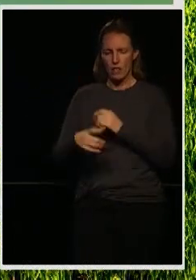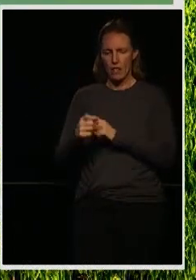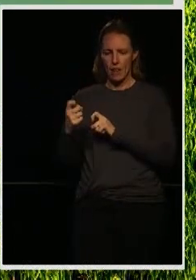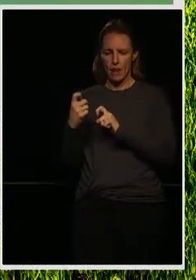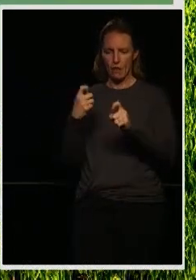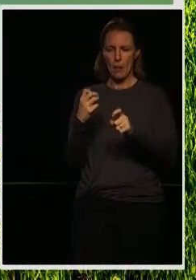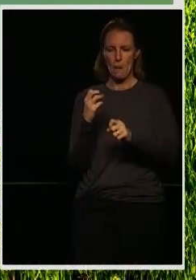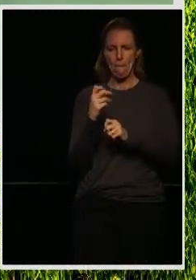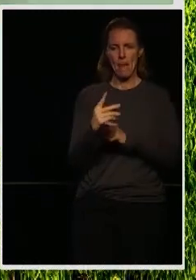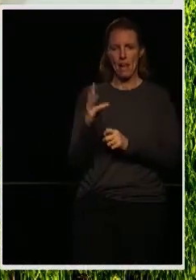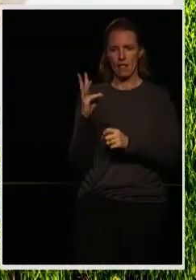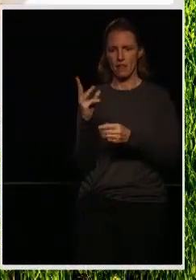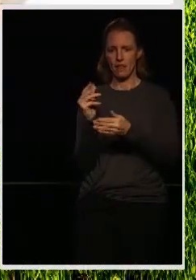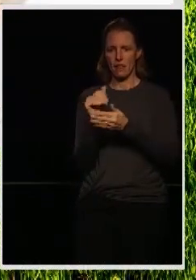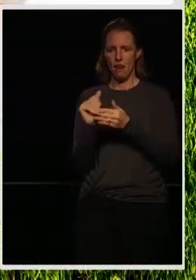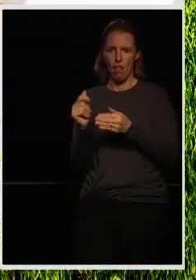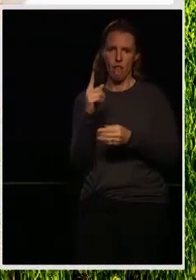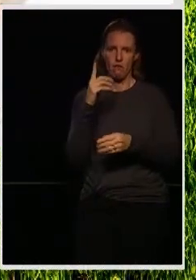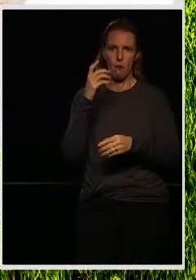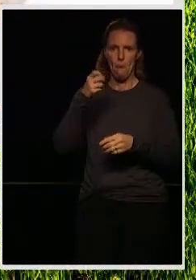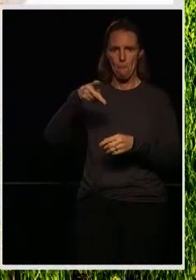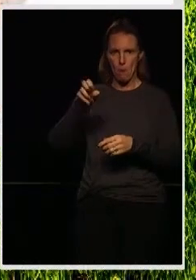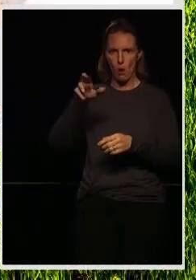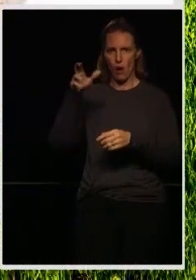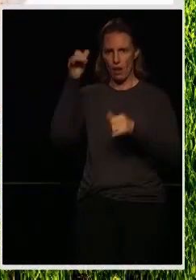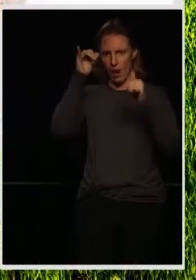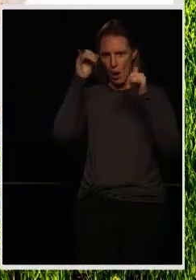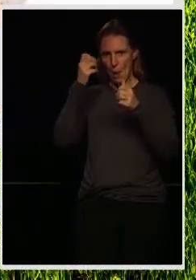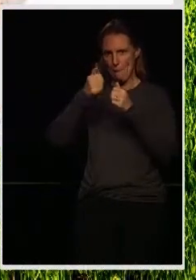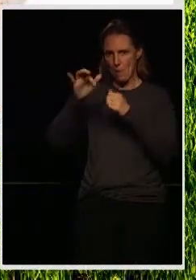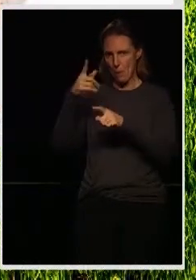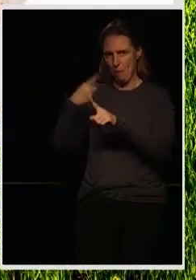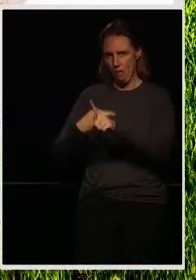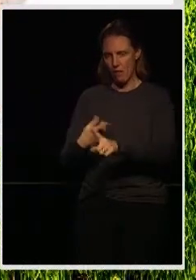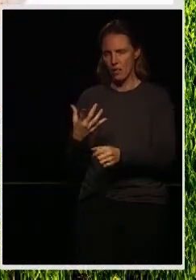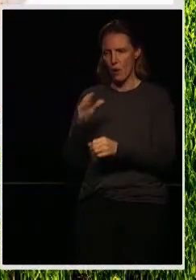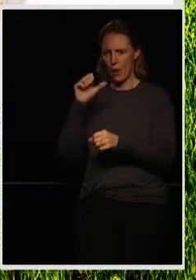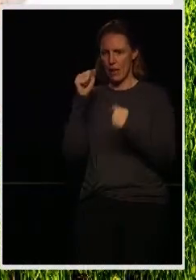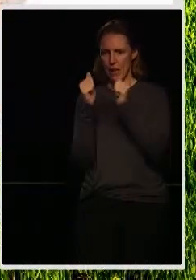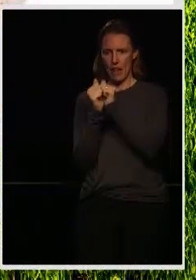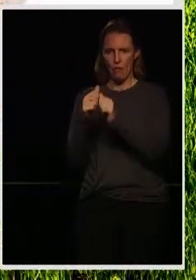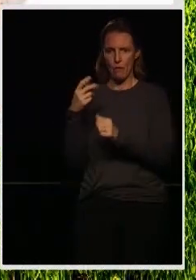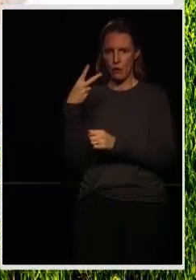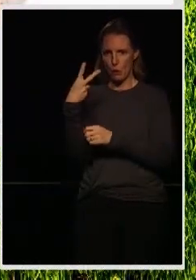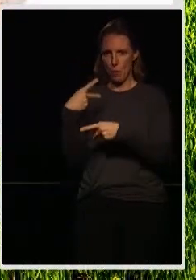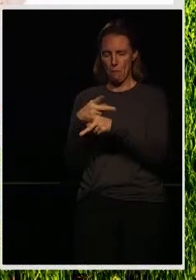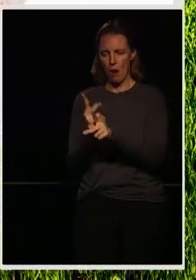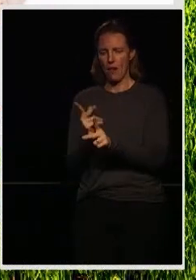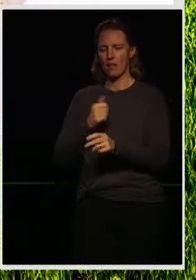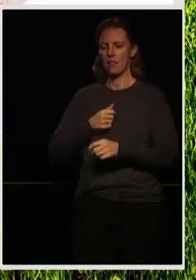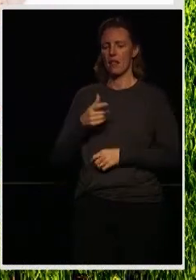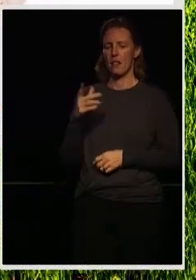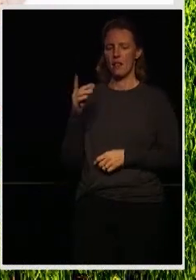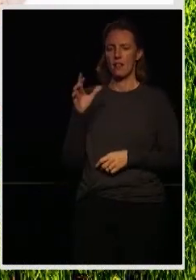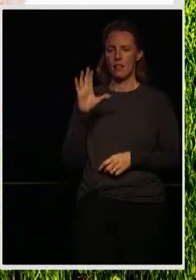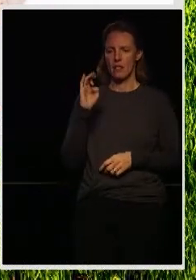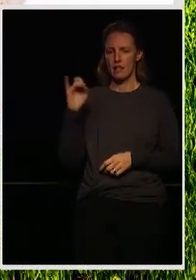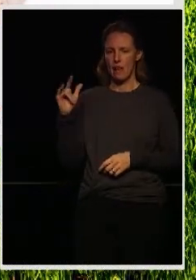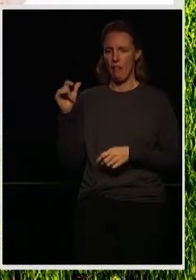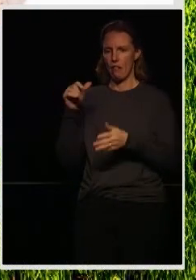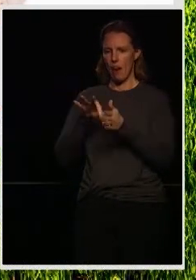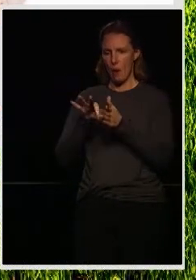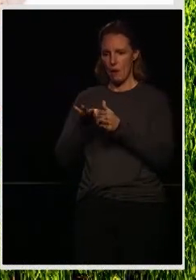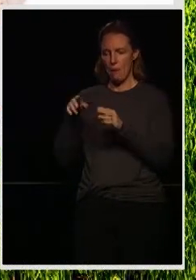$6 per cow per month. And together, when we take these two things, so these two products, somatic cell count monitoring